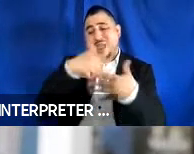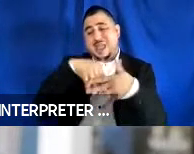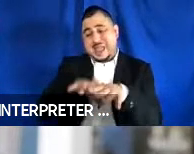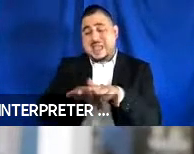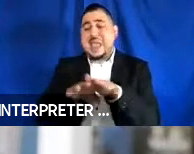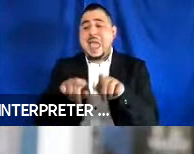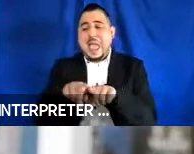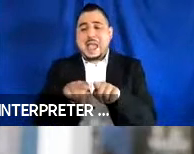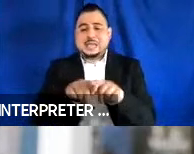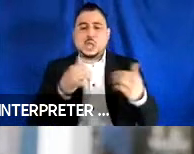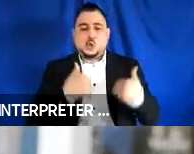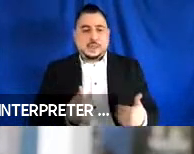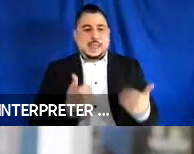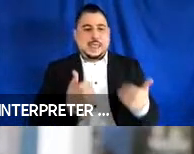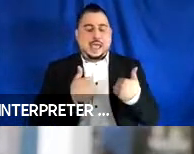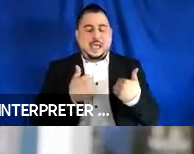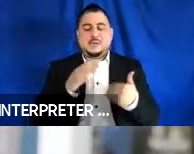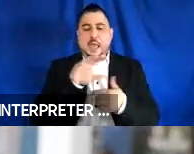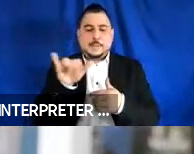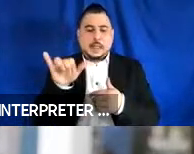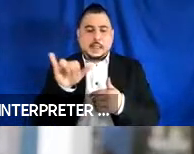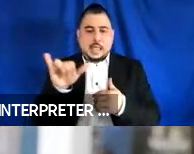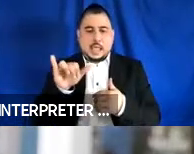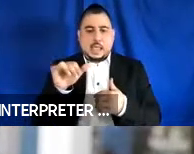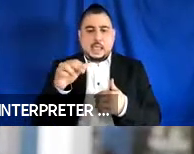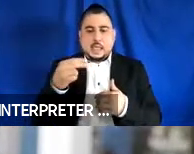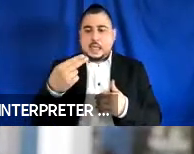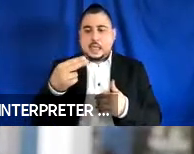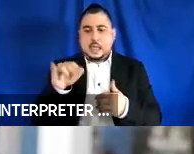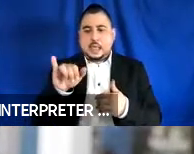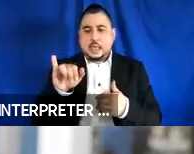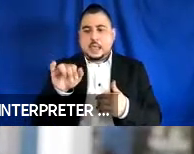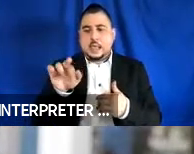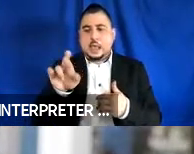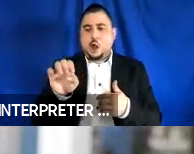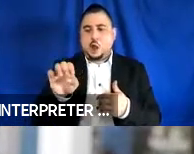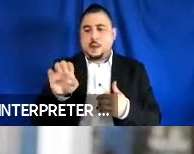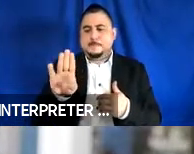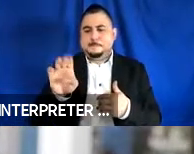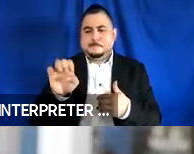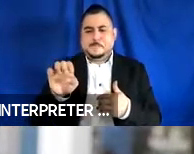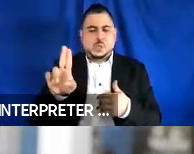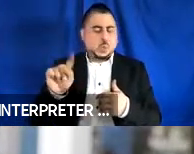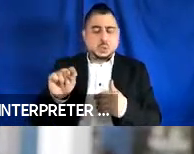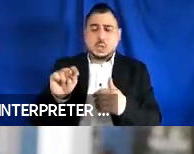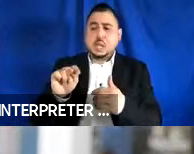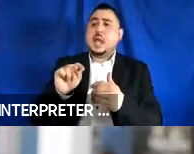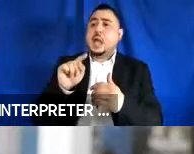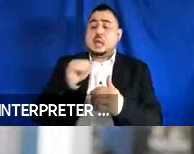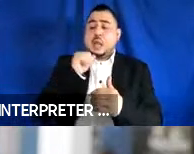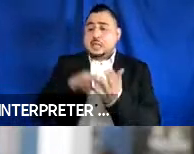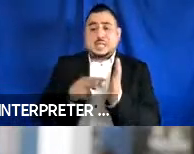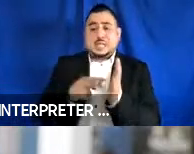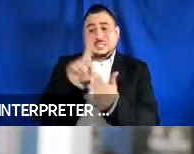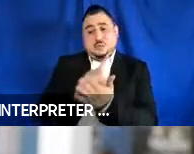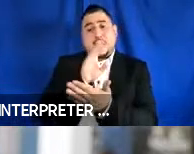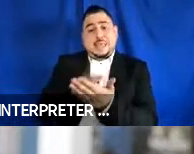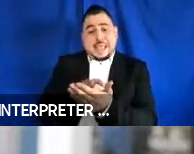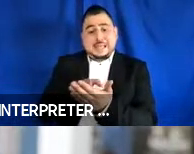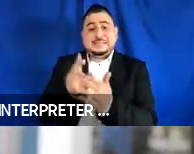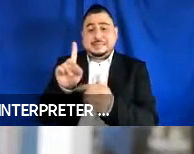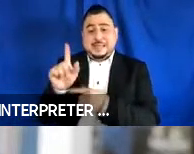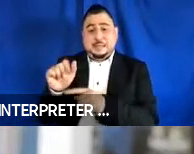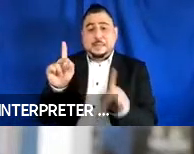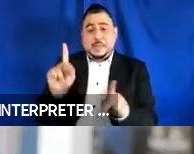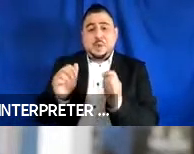humans. We know that companies like HireVue unintentionally discriminated against disabled people